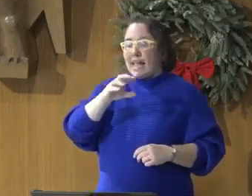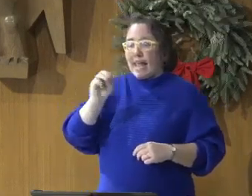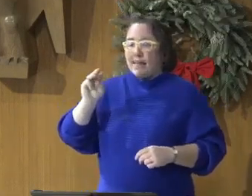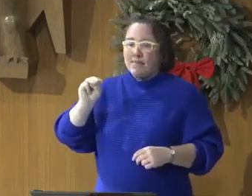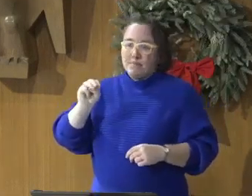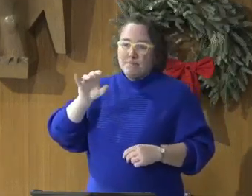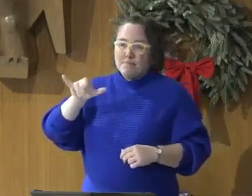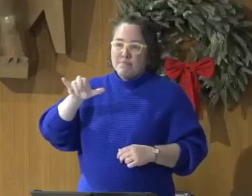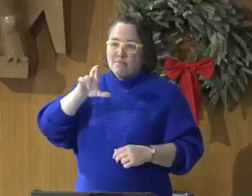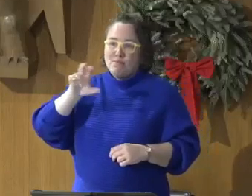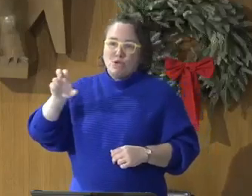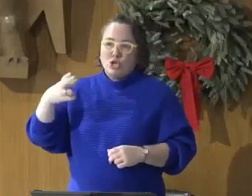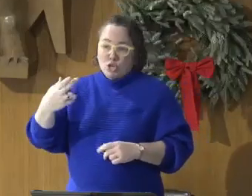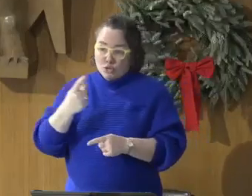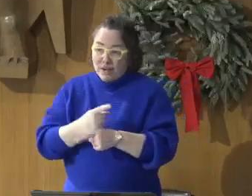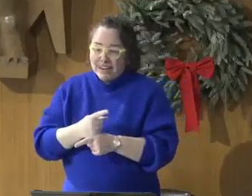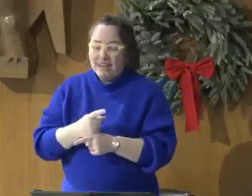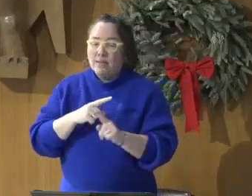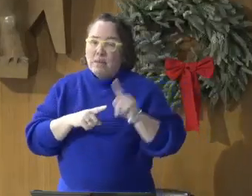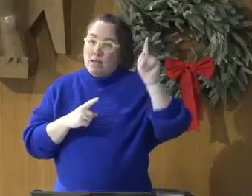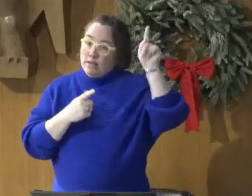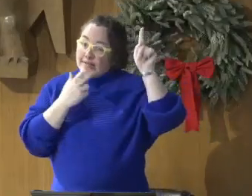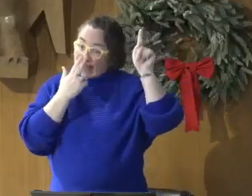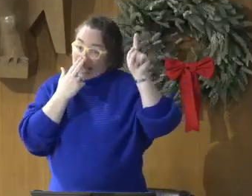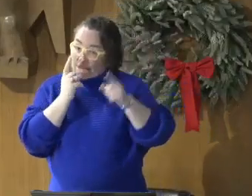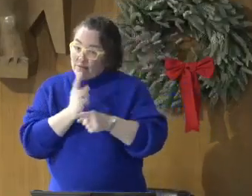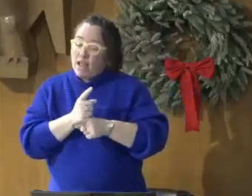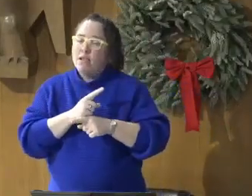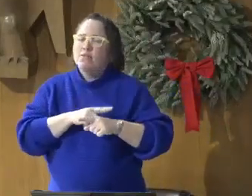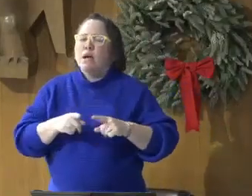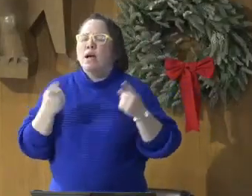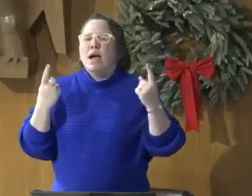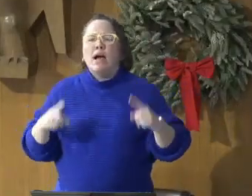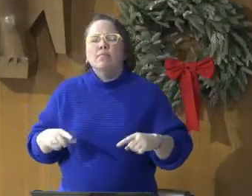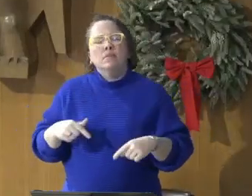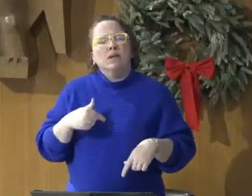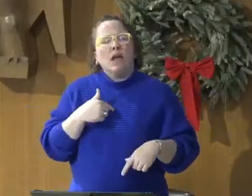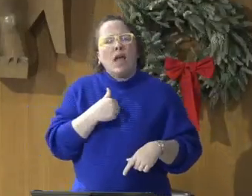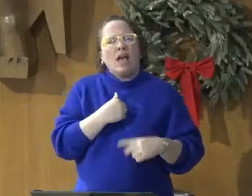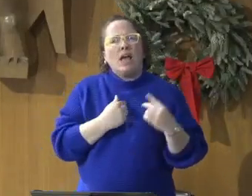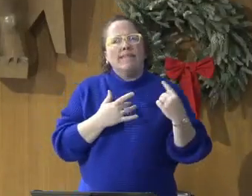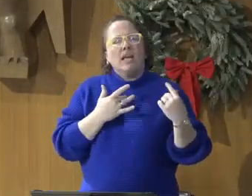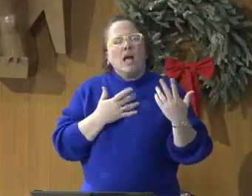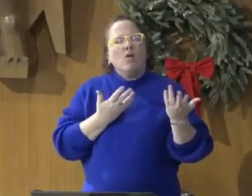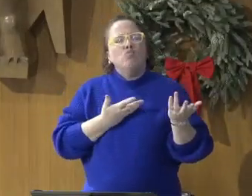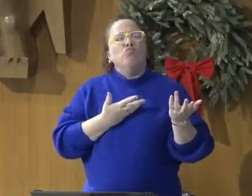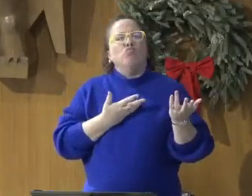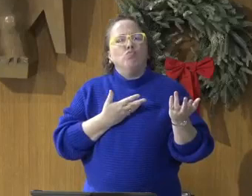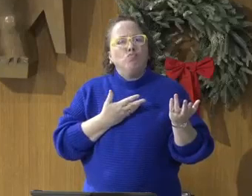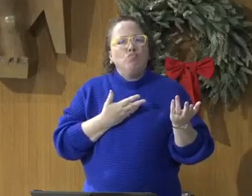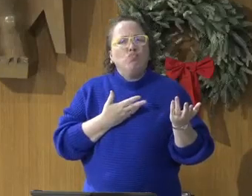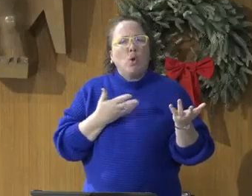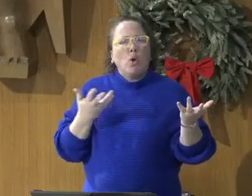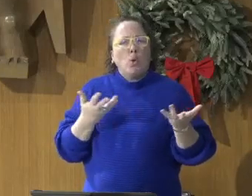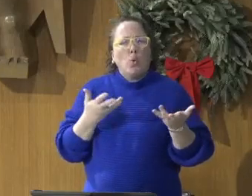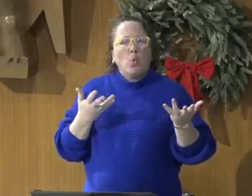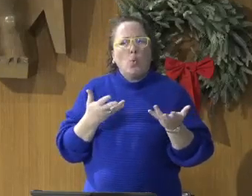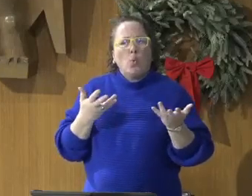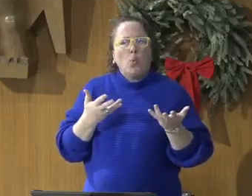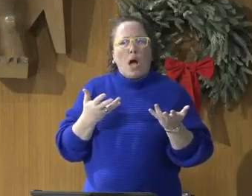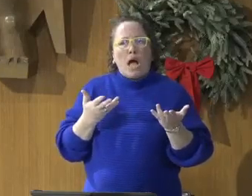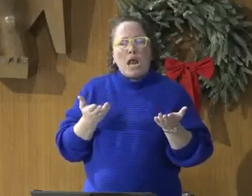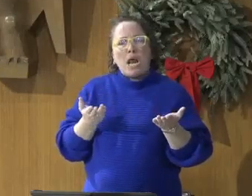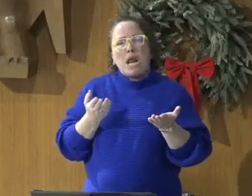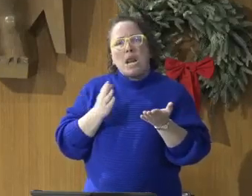And as hilarious as that joke is, it does make me wonder what blessings are worthwhile.